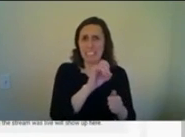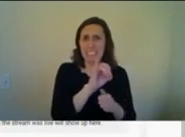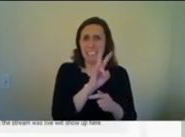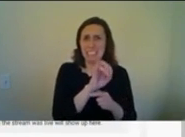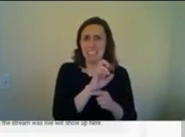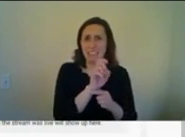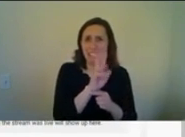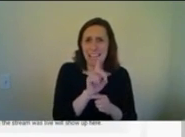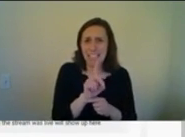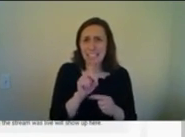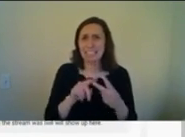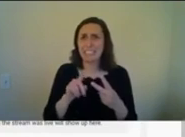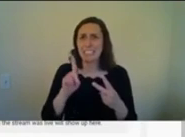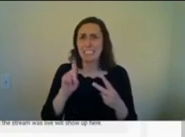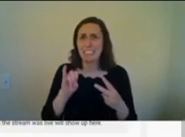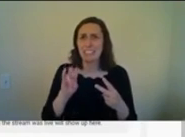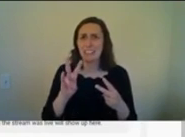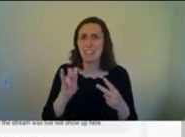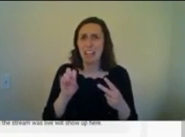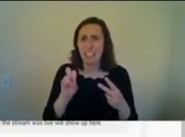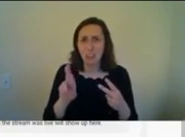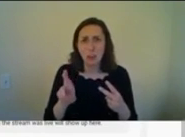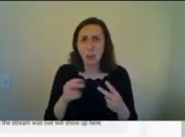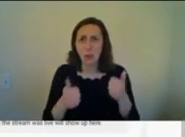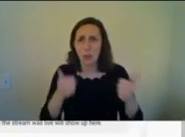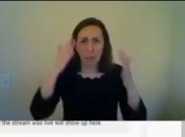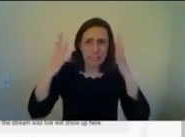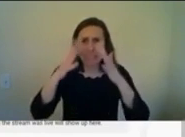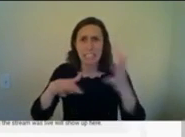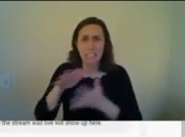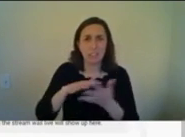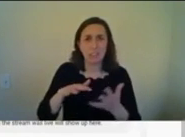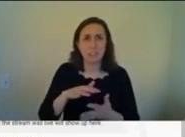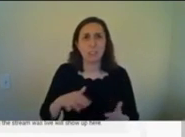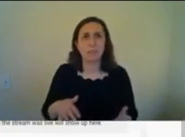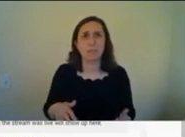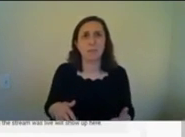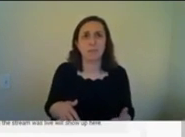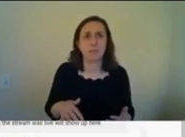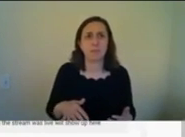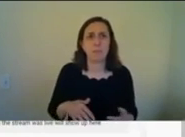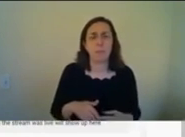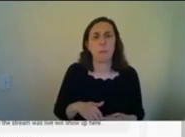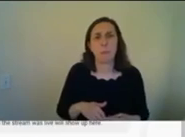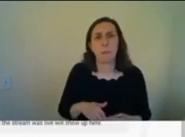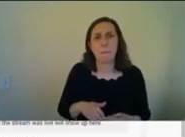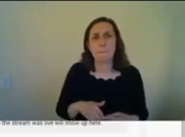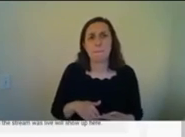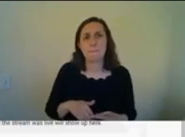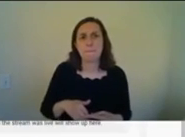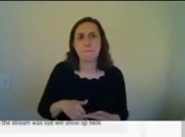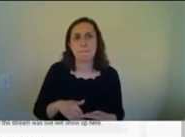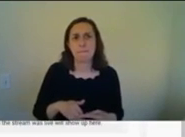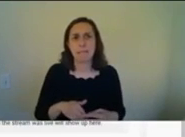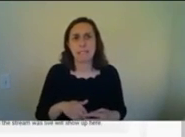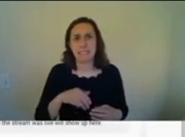the divisor is the one I know the most now, and I've been able to say divisor easily. Dividend never